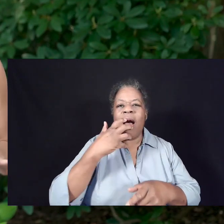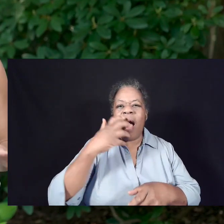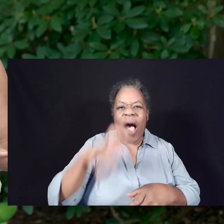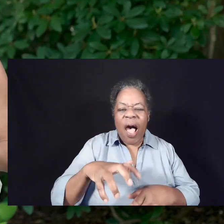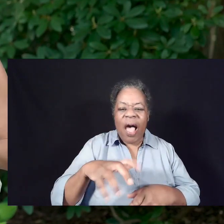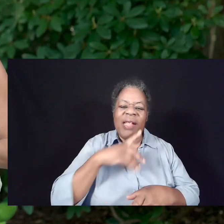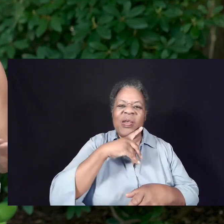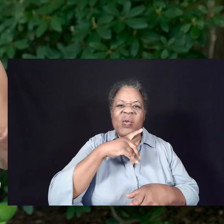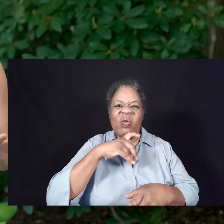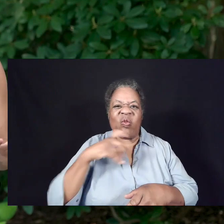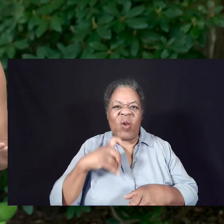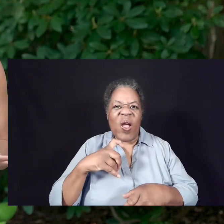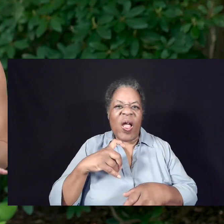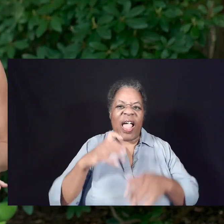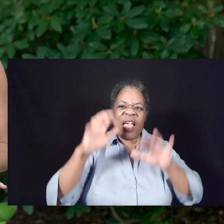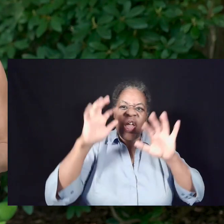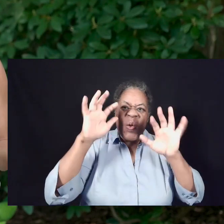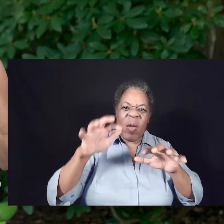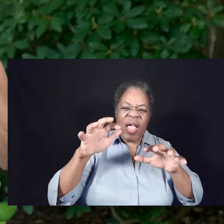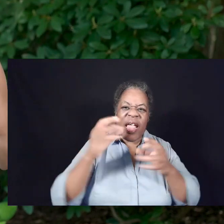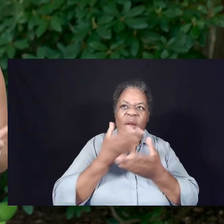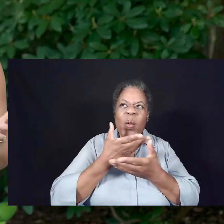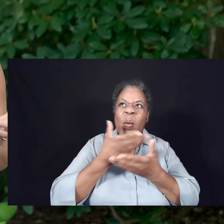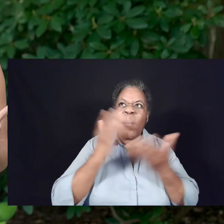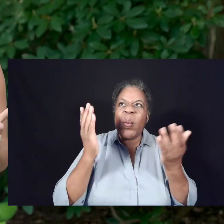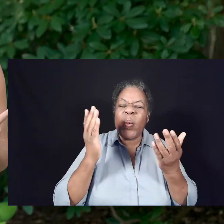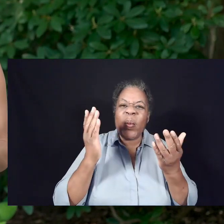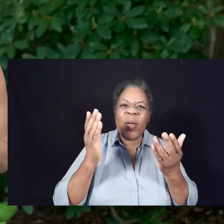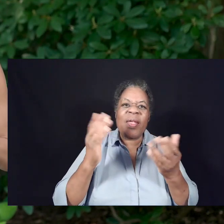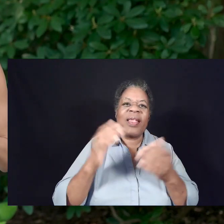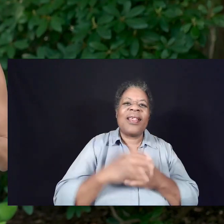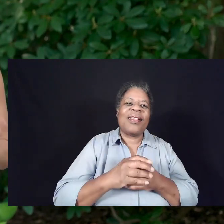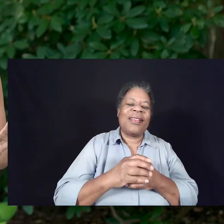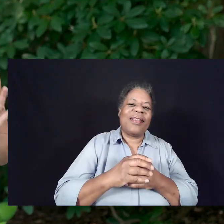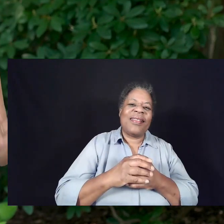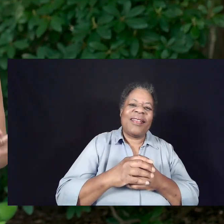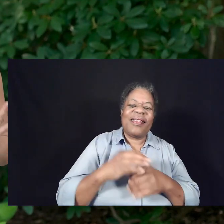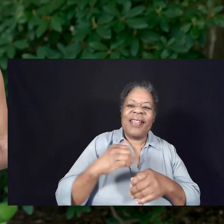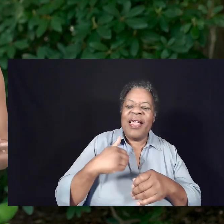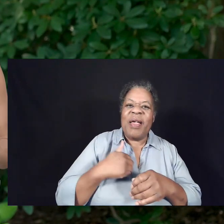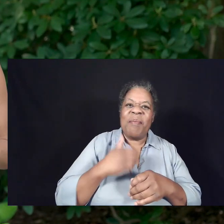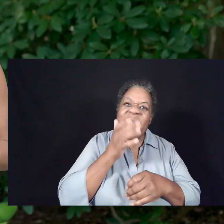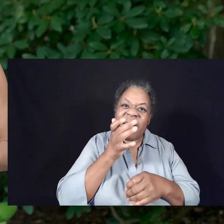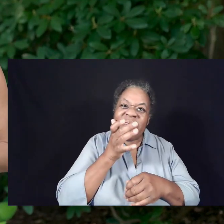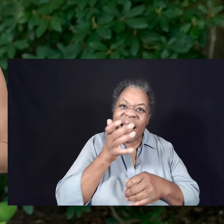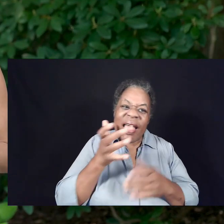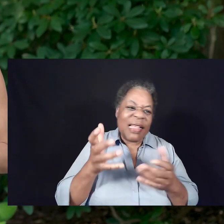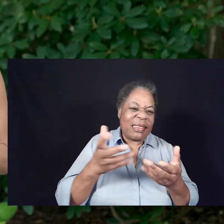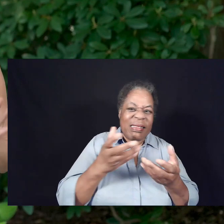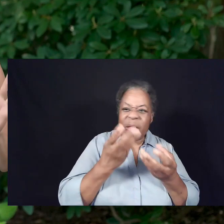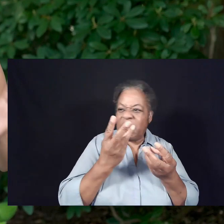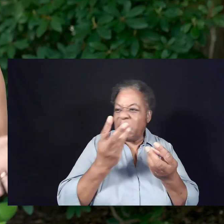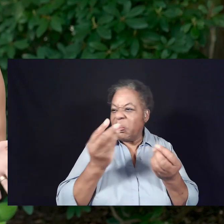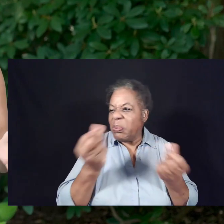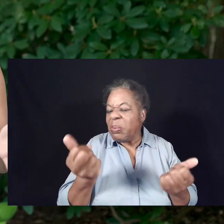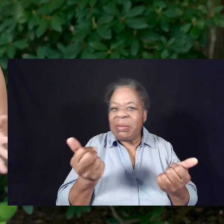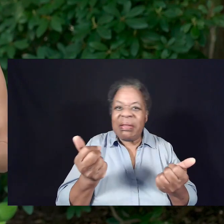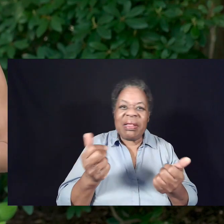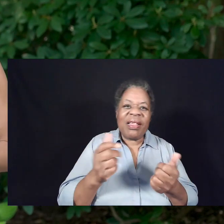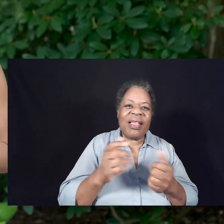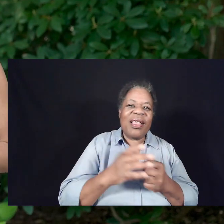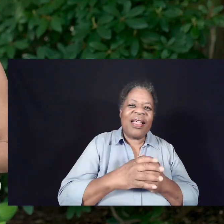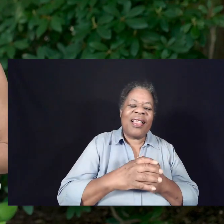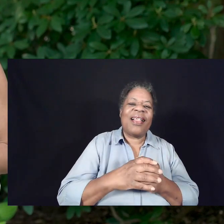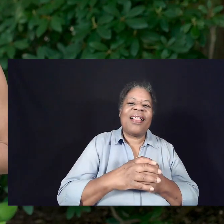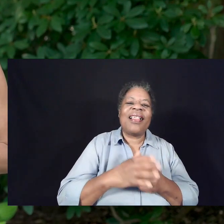My lawn is absolutely burnt to a crisp. But so is my neighbor's, so it doesn't make me feel quite so bad about it. Well, if I haven't